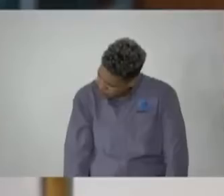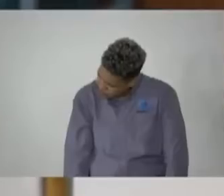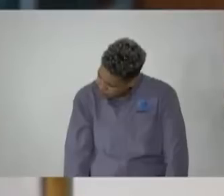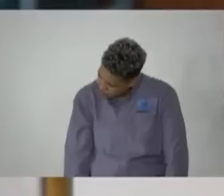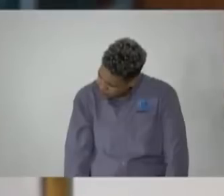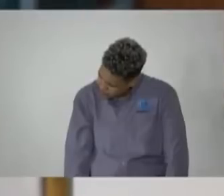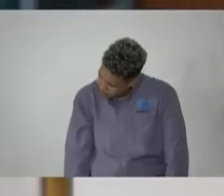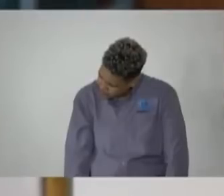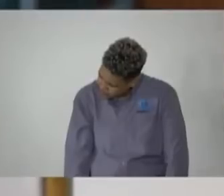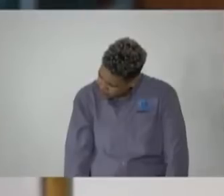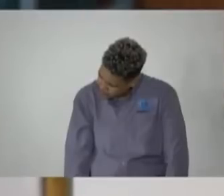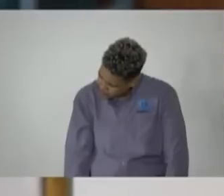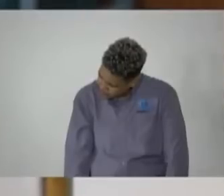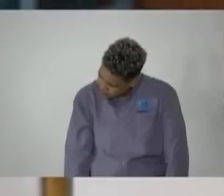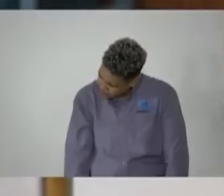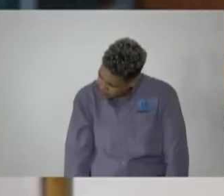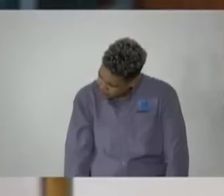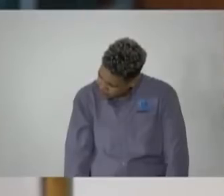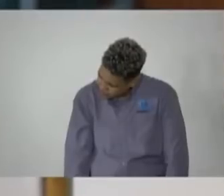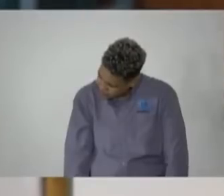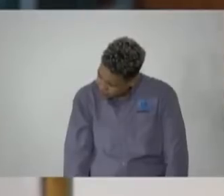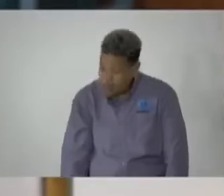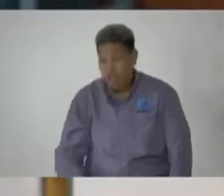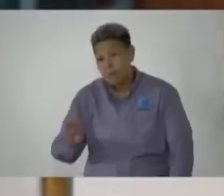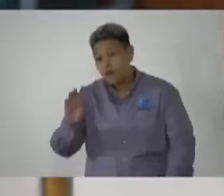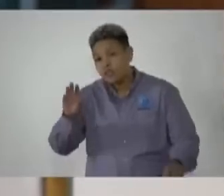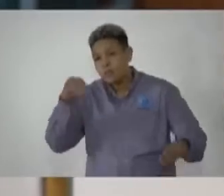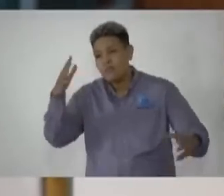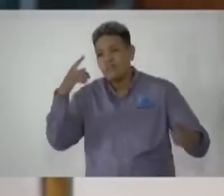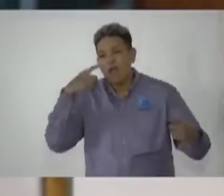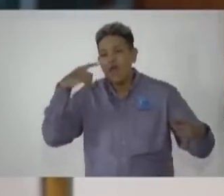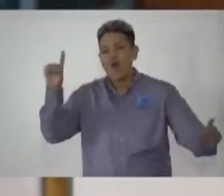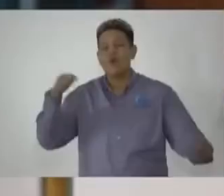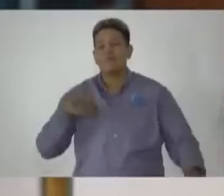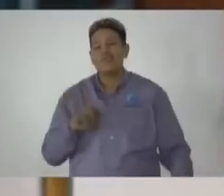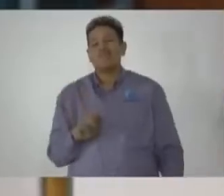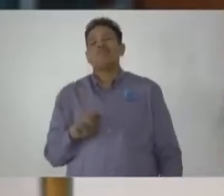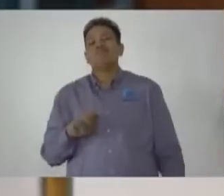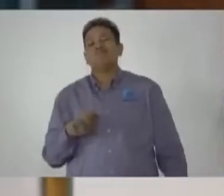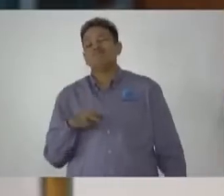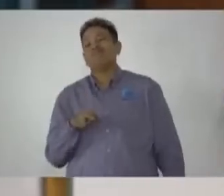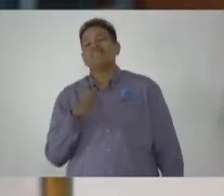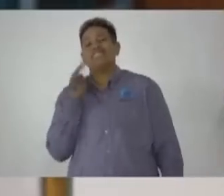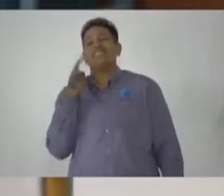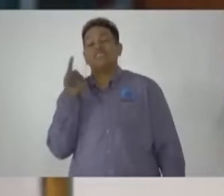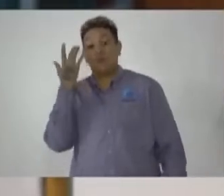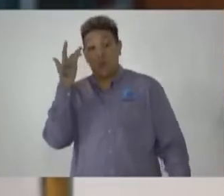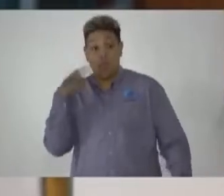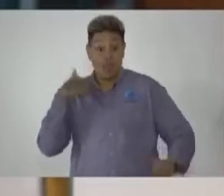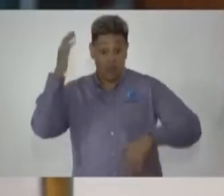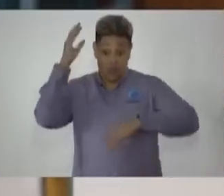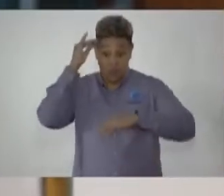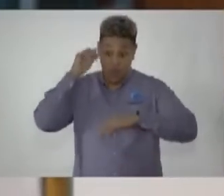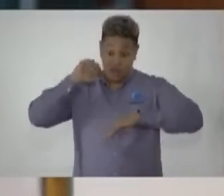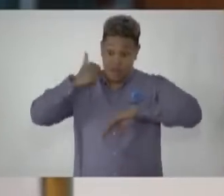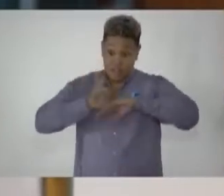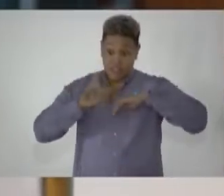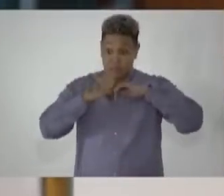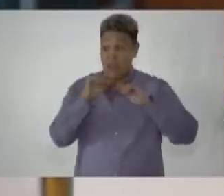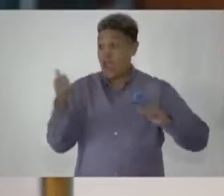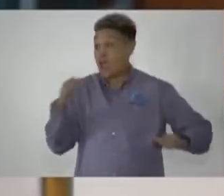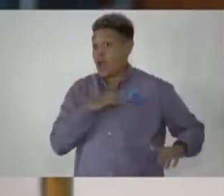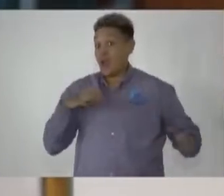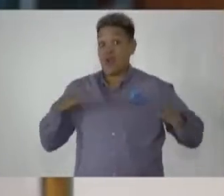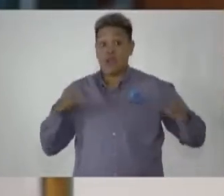chuckle because I wondered if at the establishment of any other committee in our parliament,